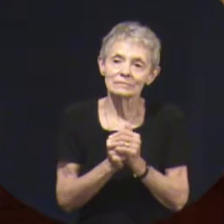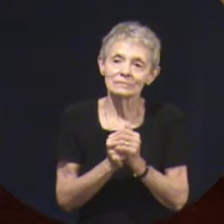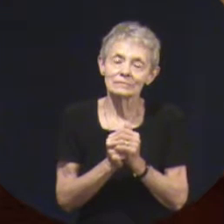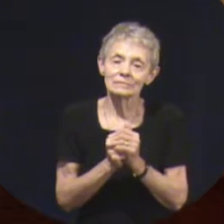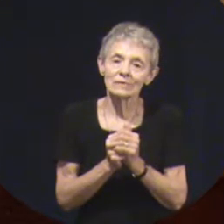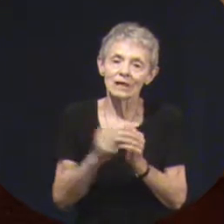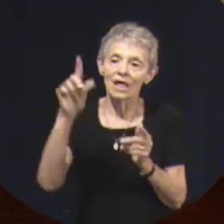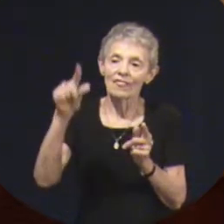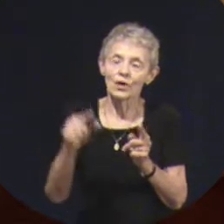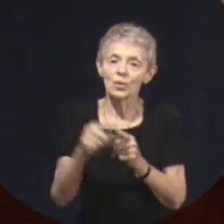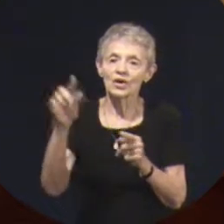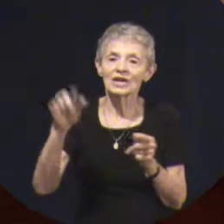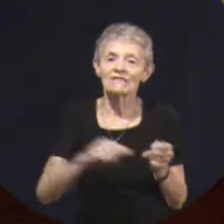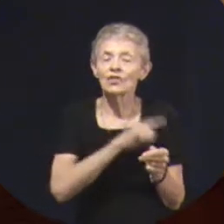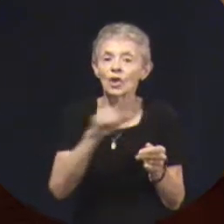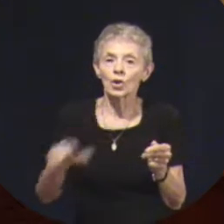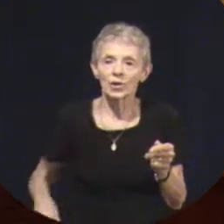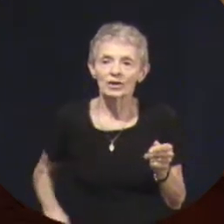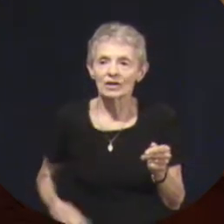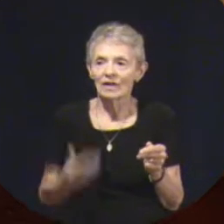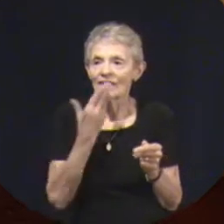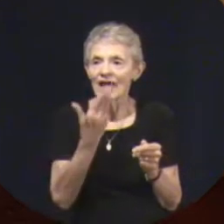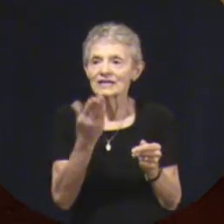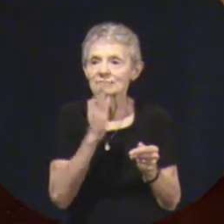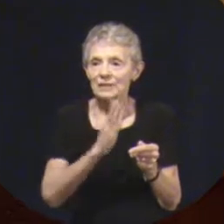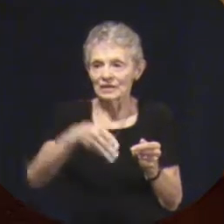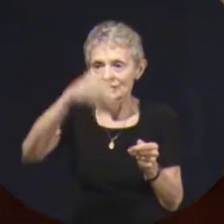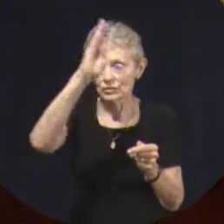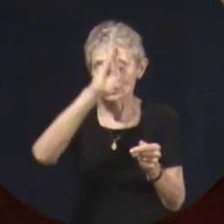The word of the Lord. Thanks be to God.